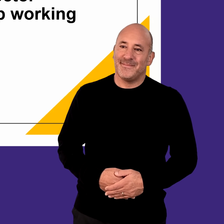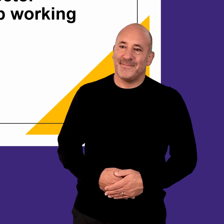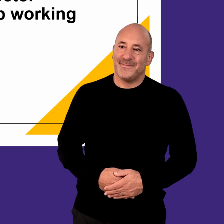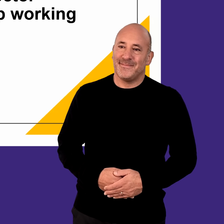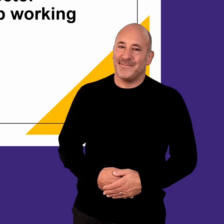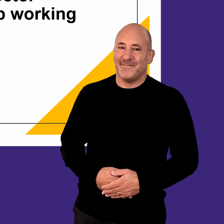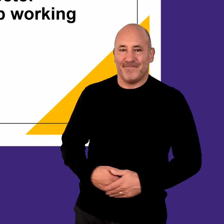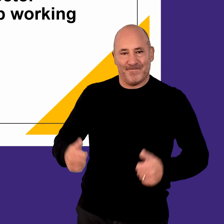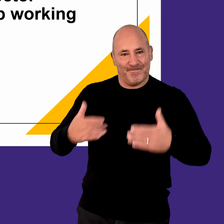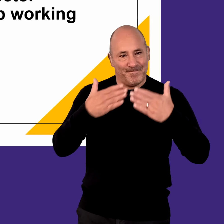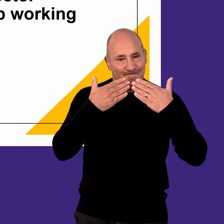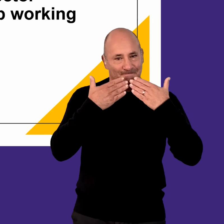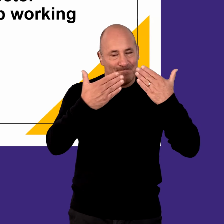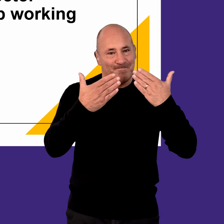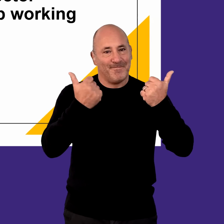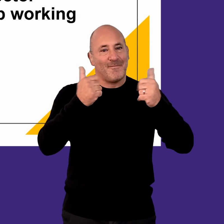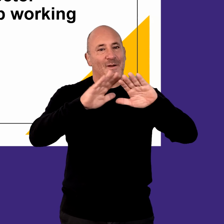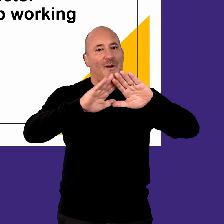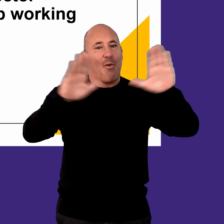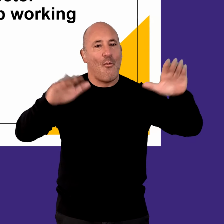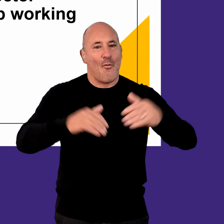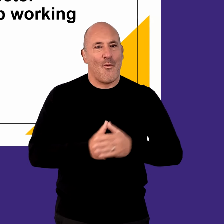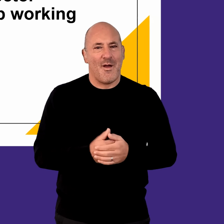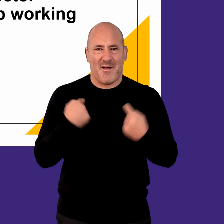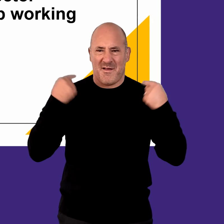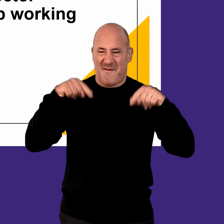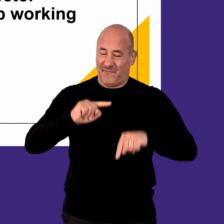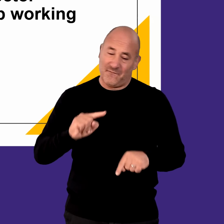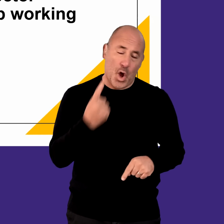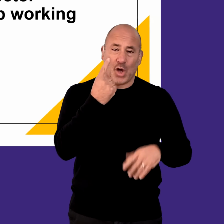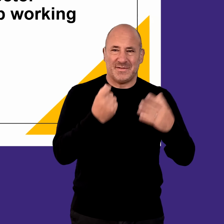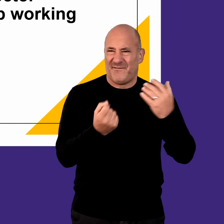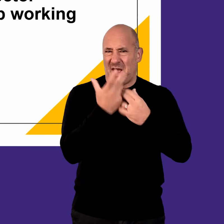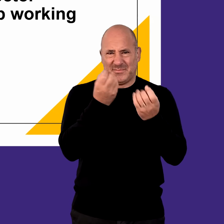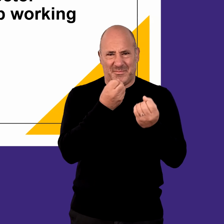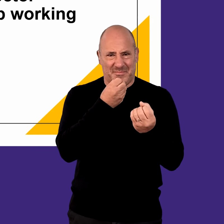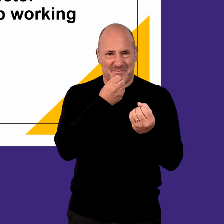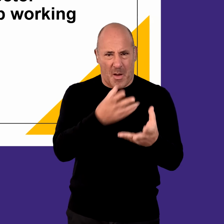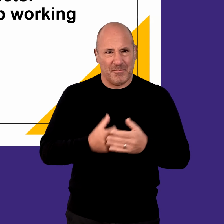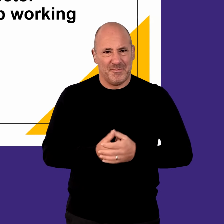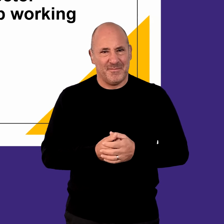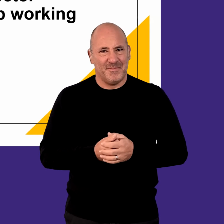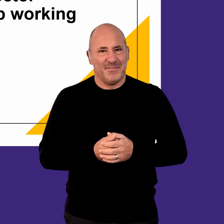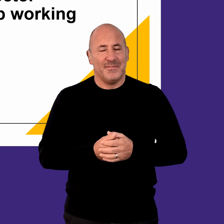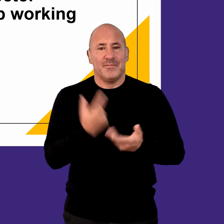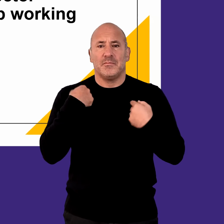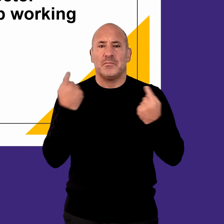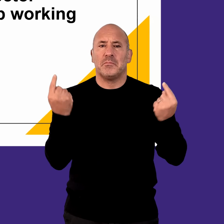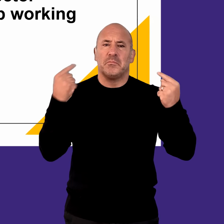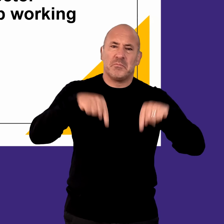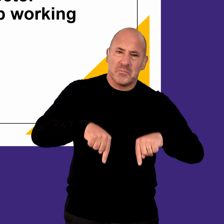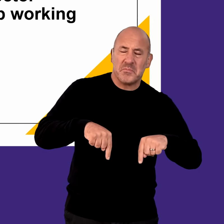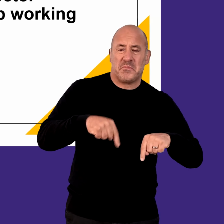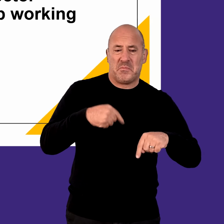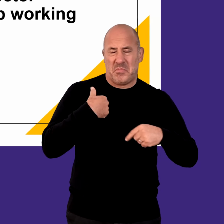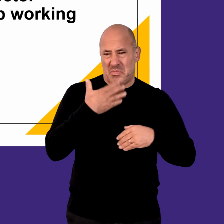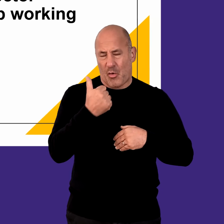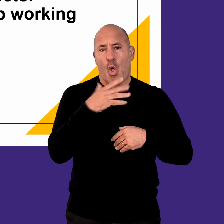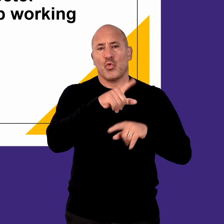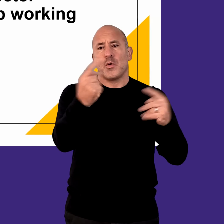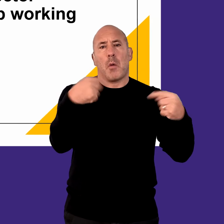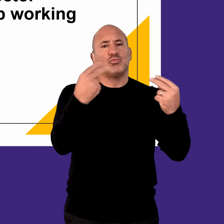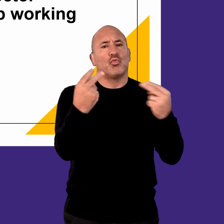Thanks, Kenna. And hello, everyone. How lovely to be here at the very first event. Thank you very much for having me, and thanks for turning up. It's lovely to